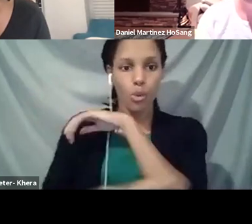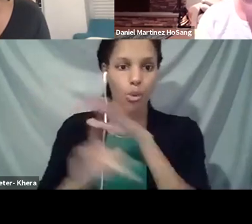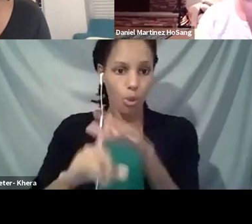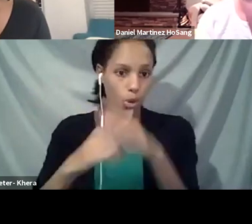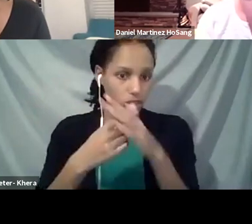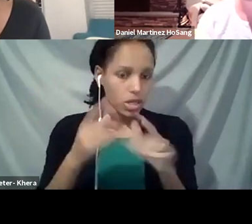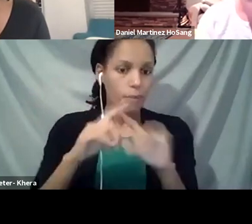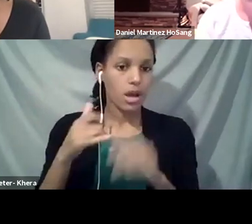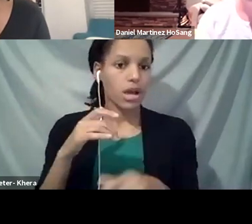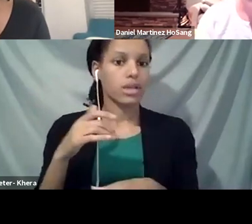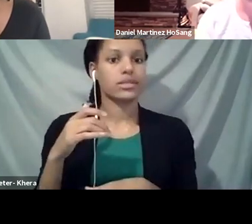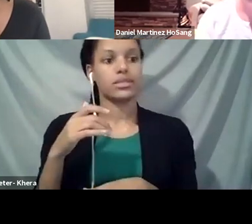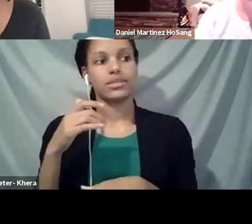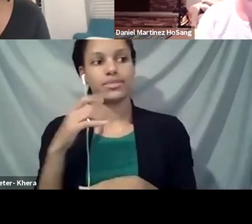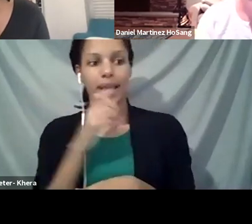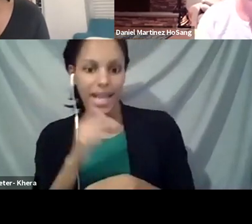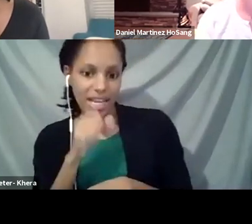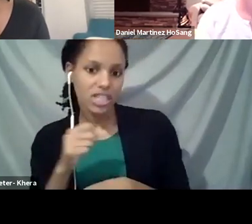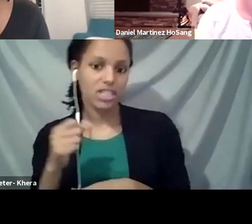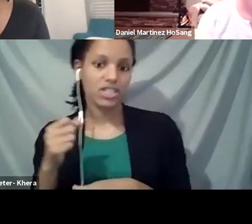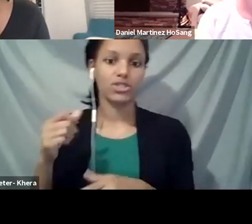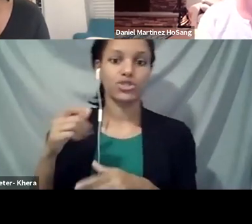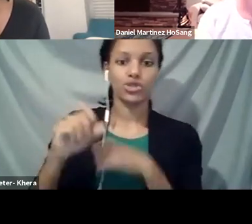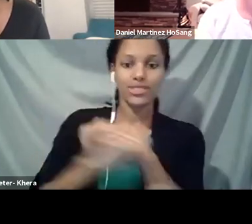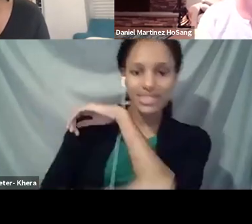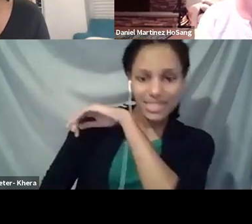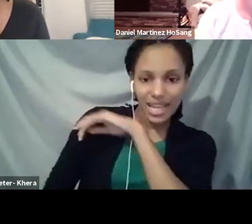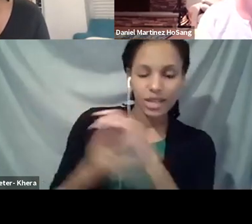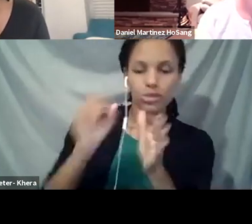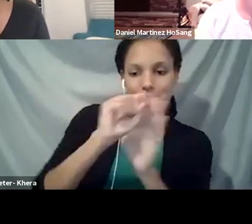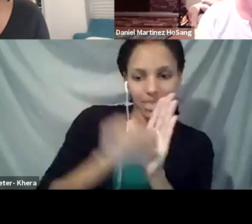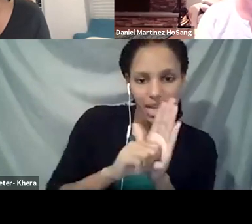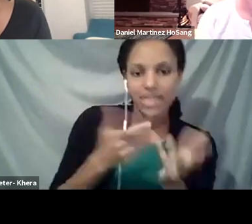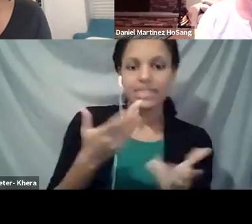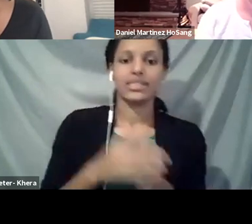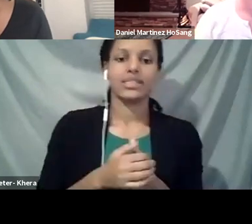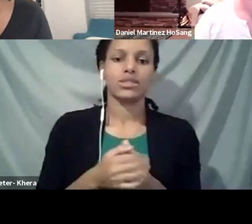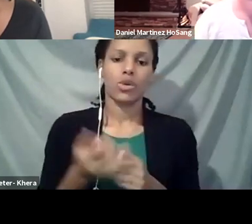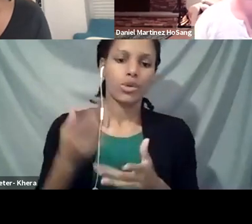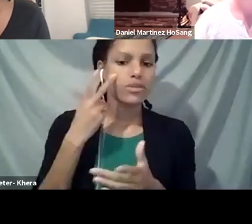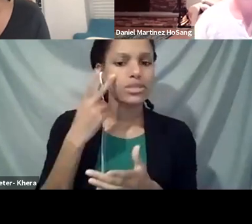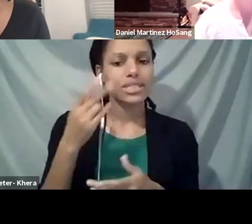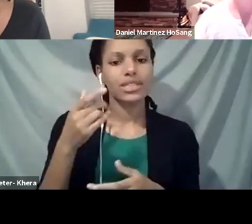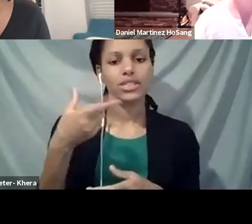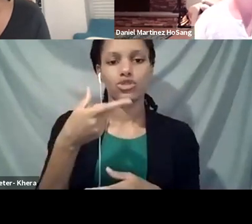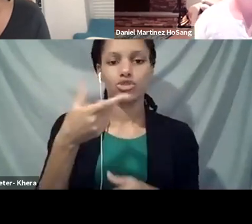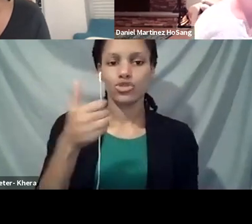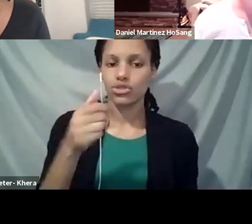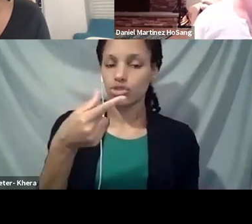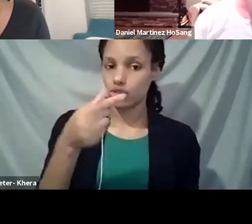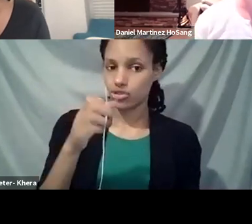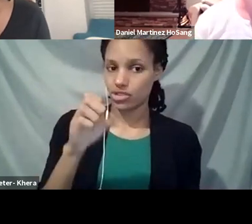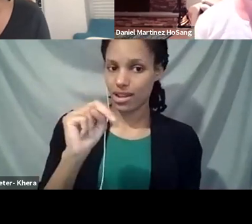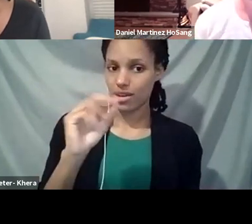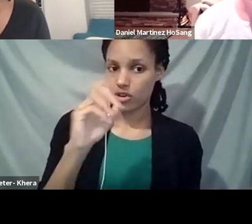swing state. And so all of these things, some matter less than others. So if we look at gender is not one